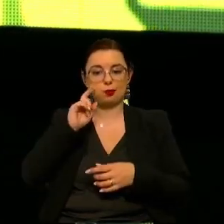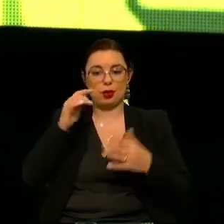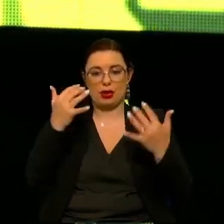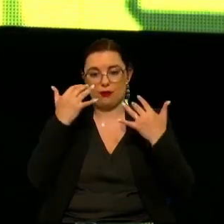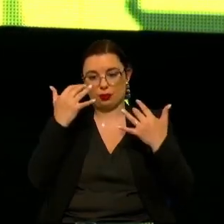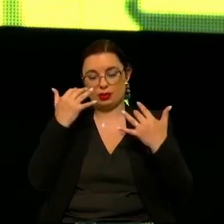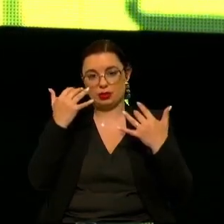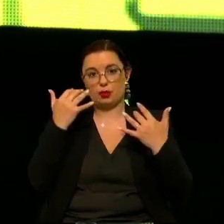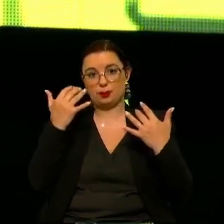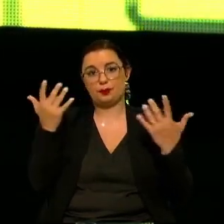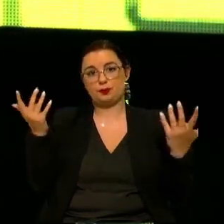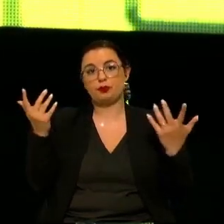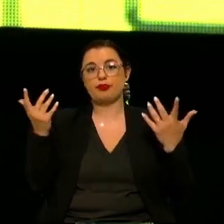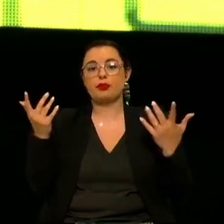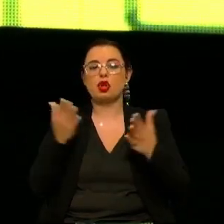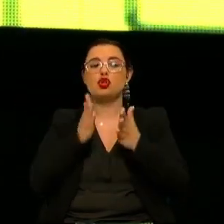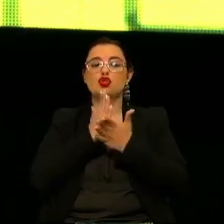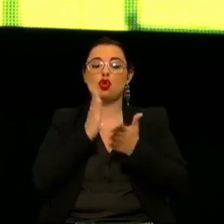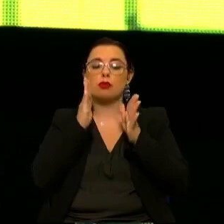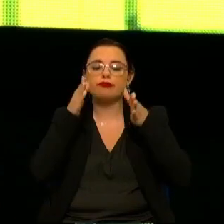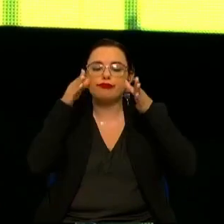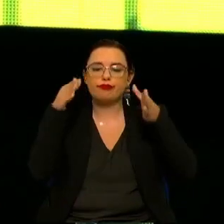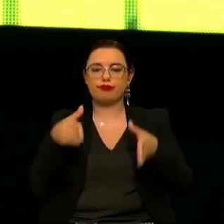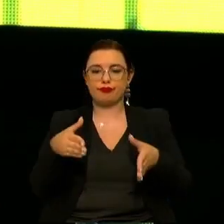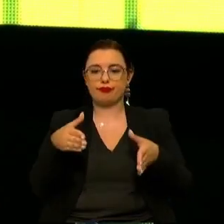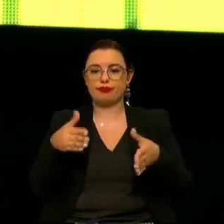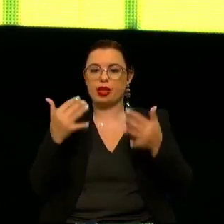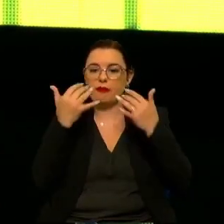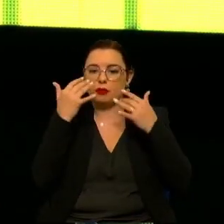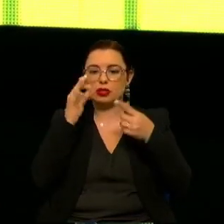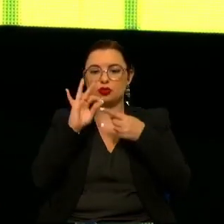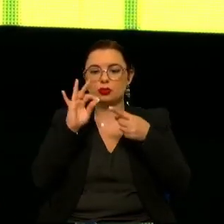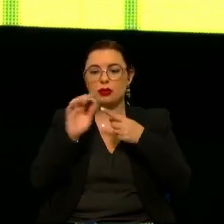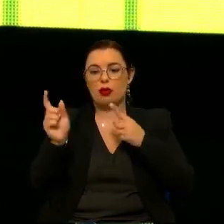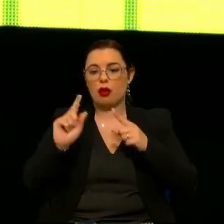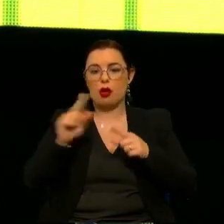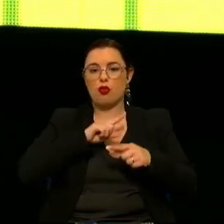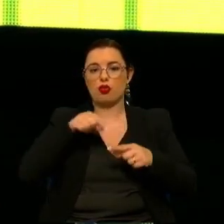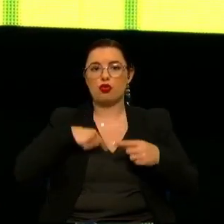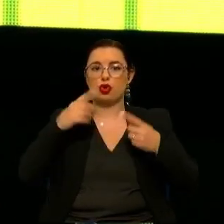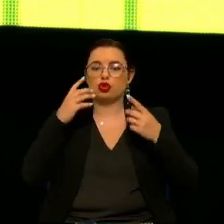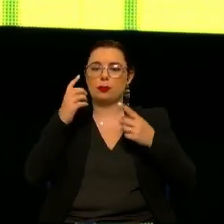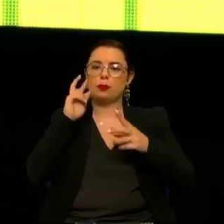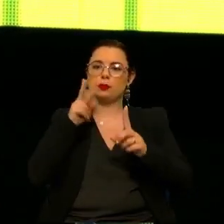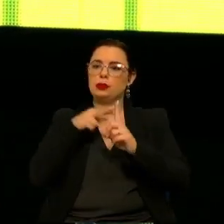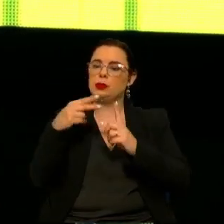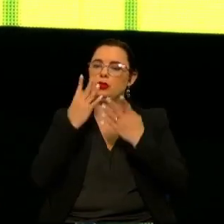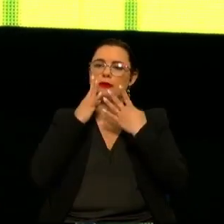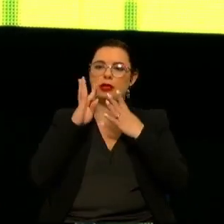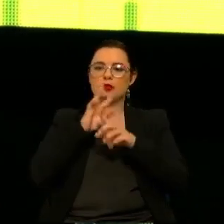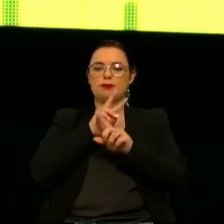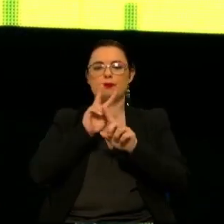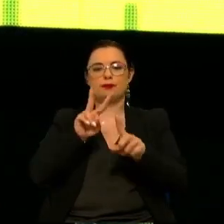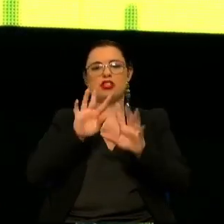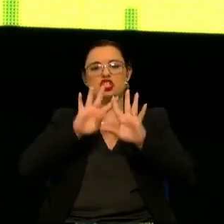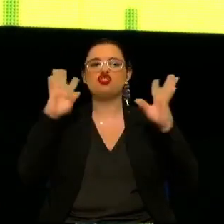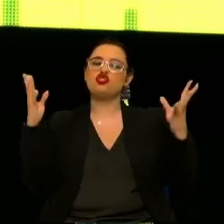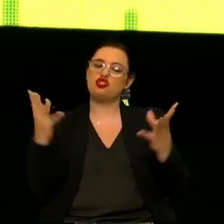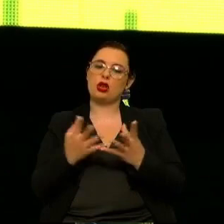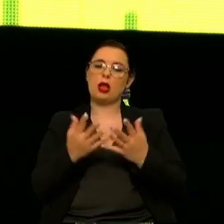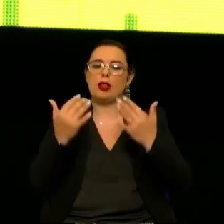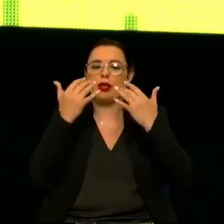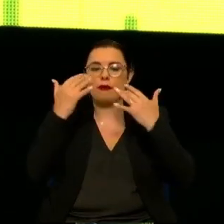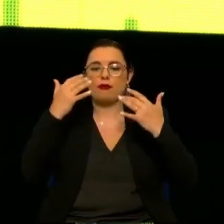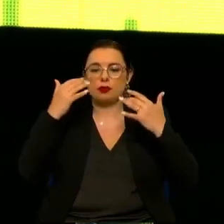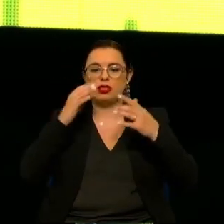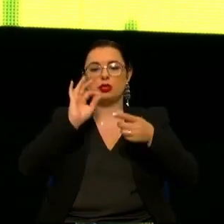in the field of secure information is an holistic perspective. We look